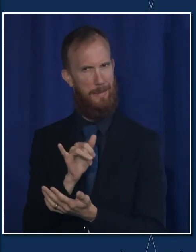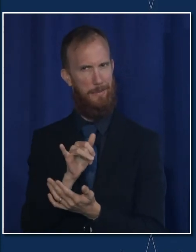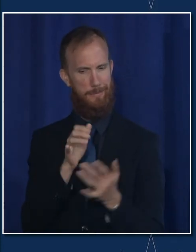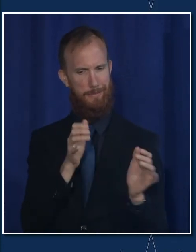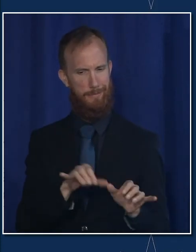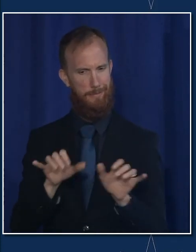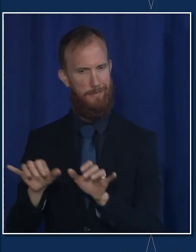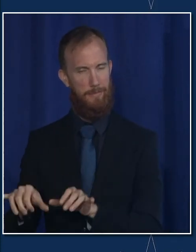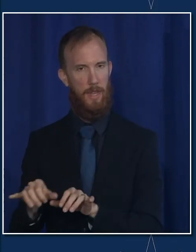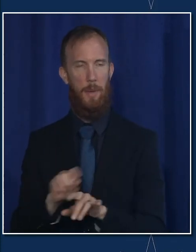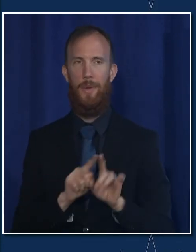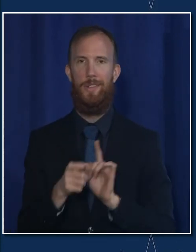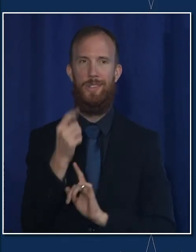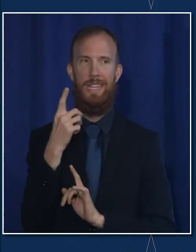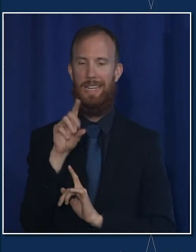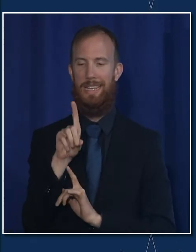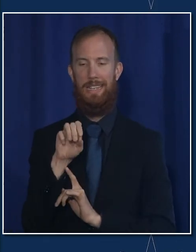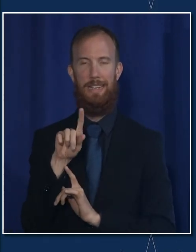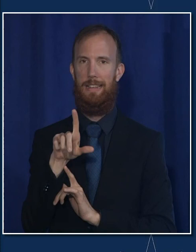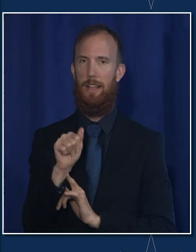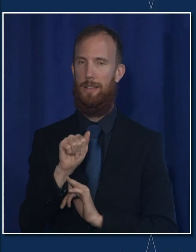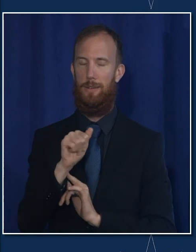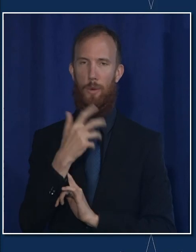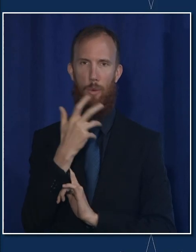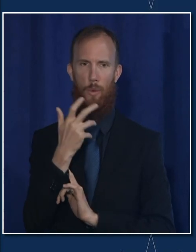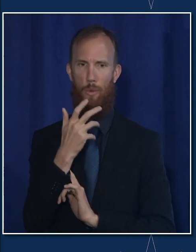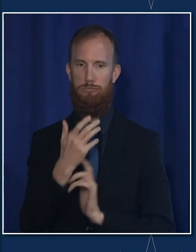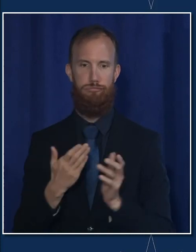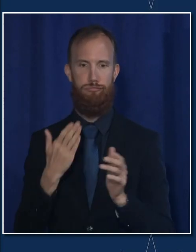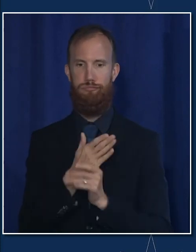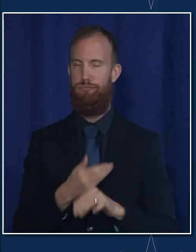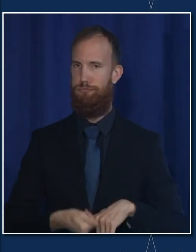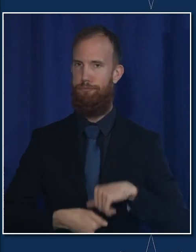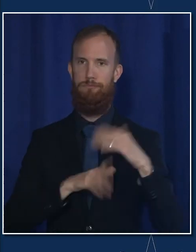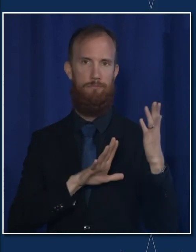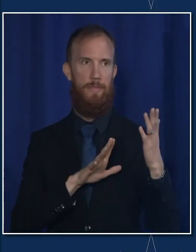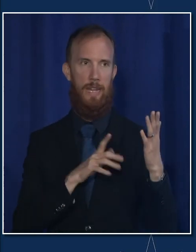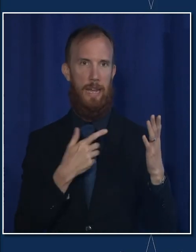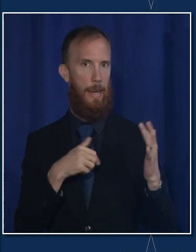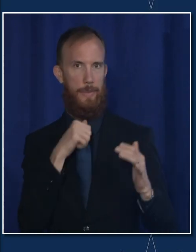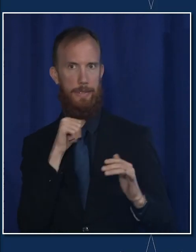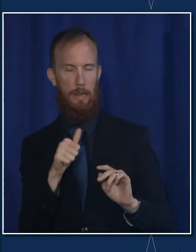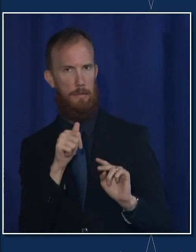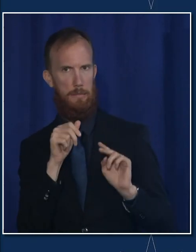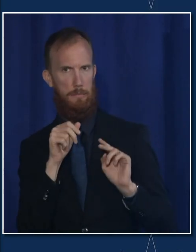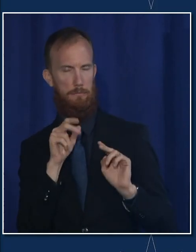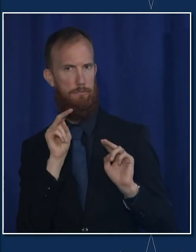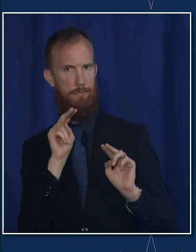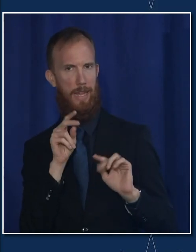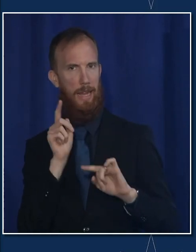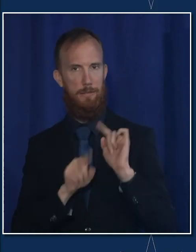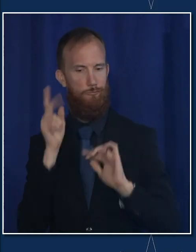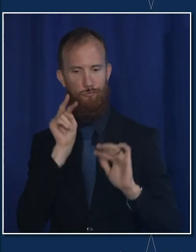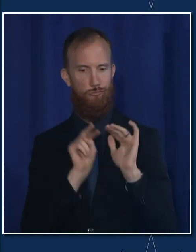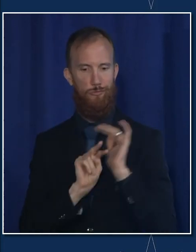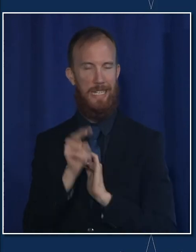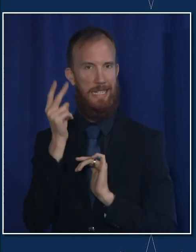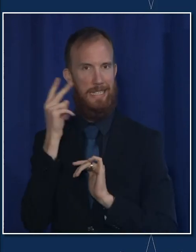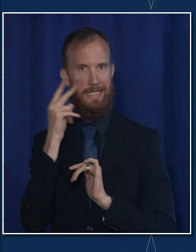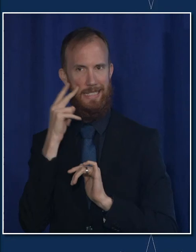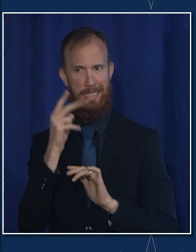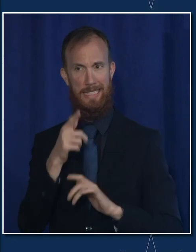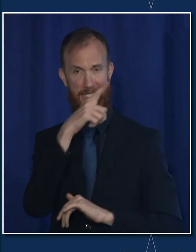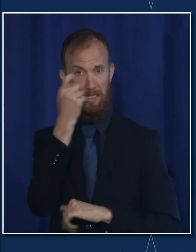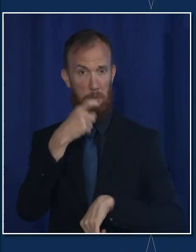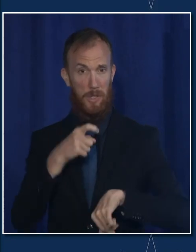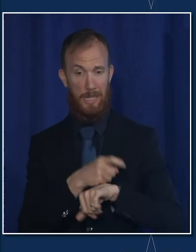Delta really threw this off, I think. I was not anticipating such a significant surge in the summer in the U.S. And